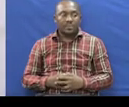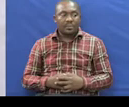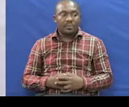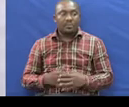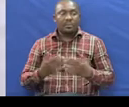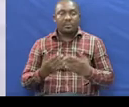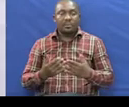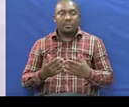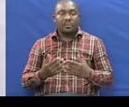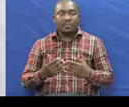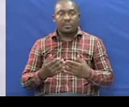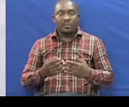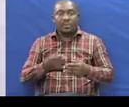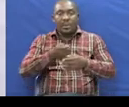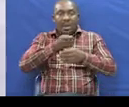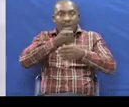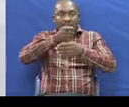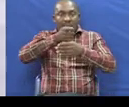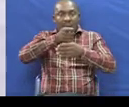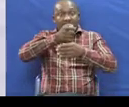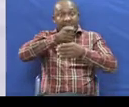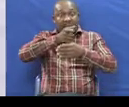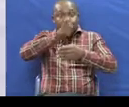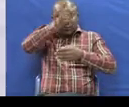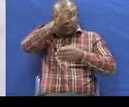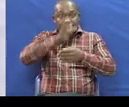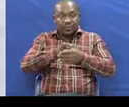Okay, element, symbol,